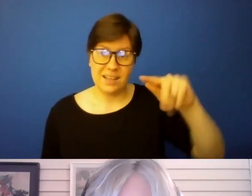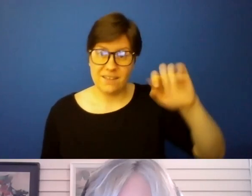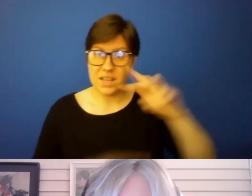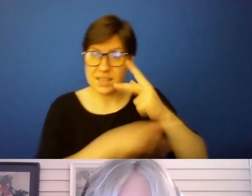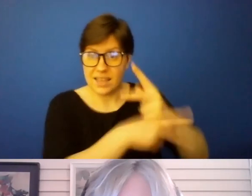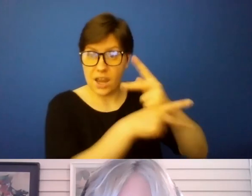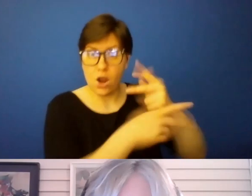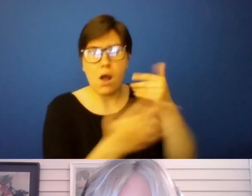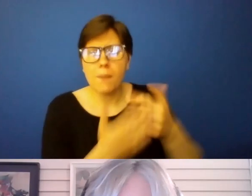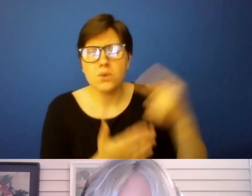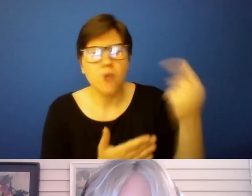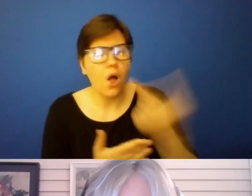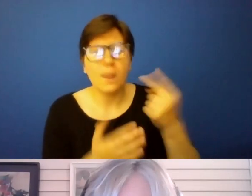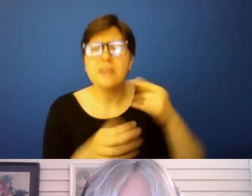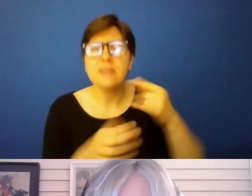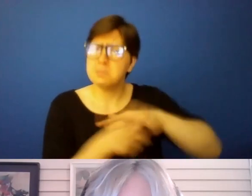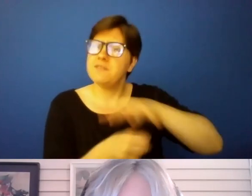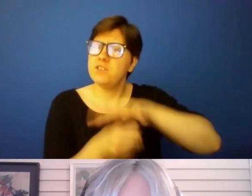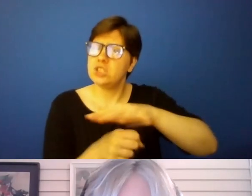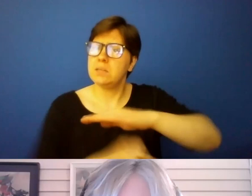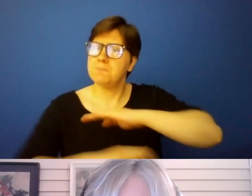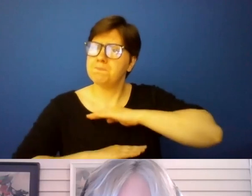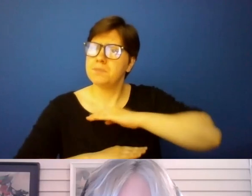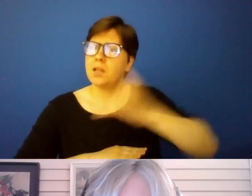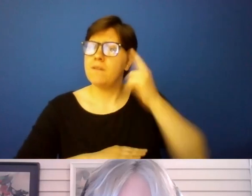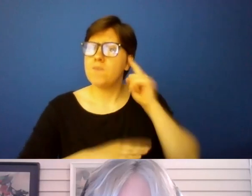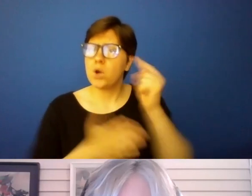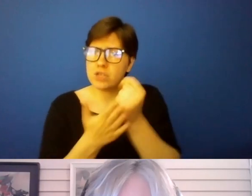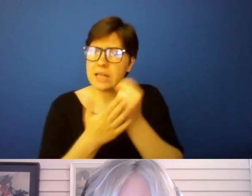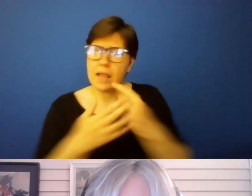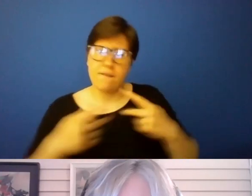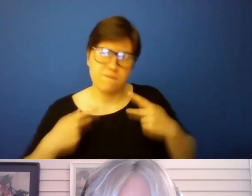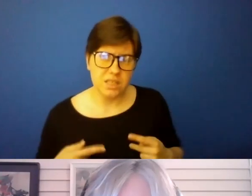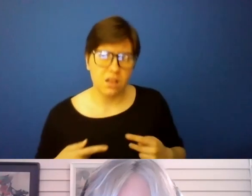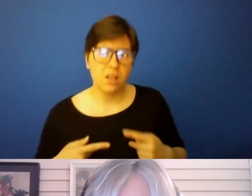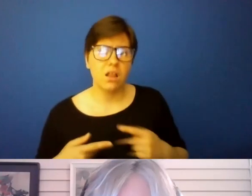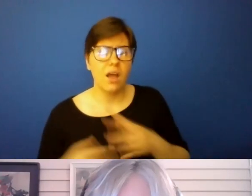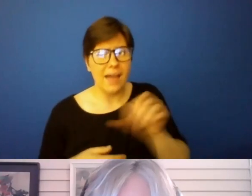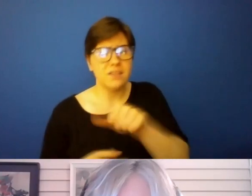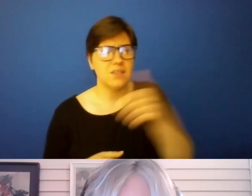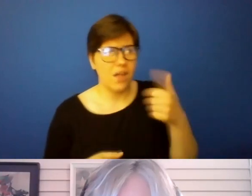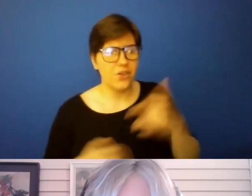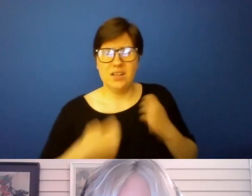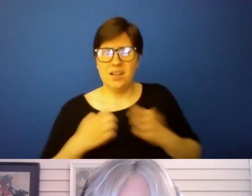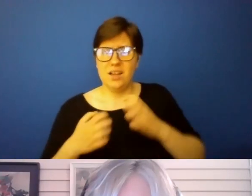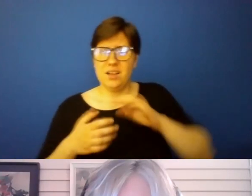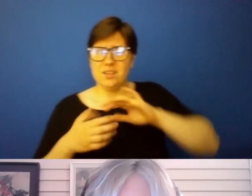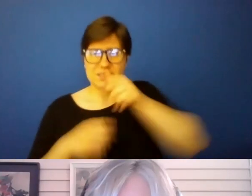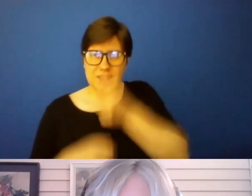always sufficient to treat physical and existential suffering of the terminally